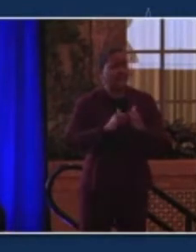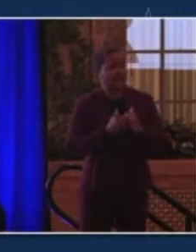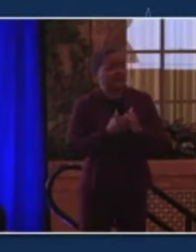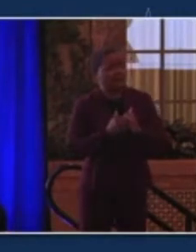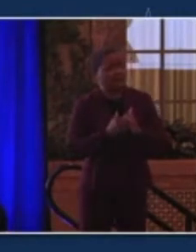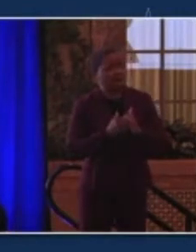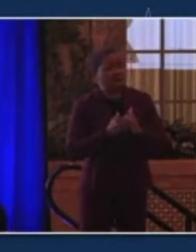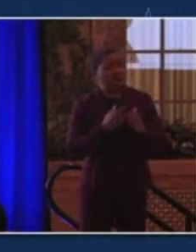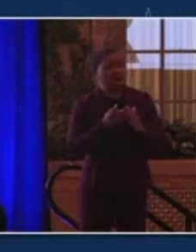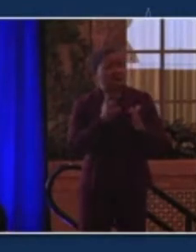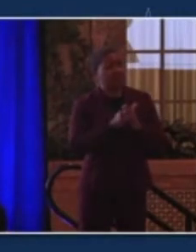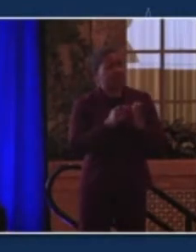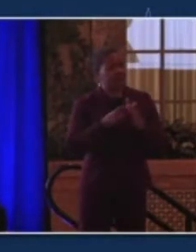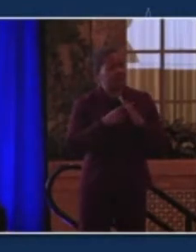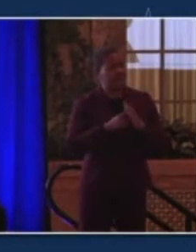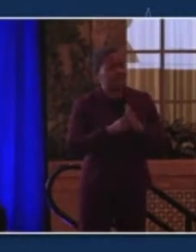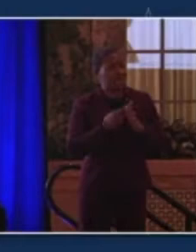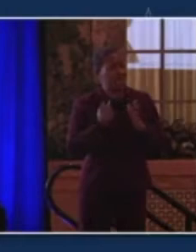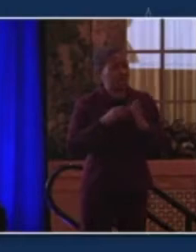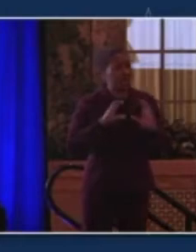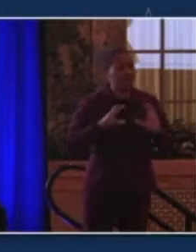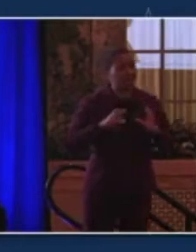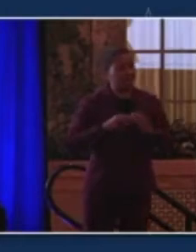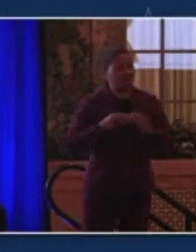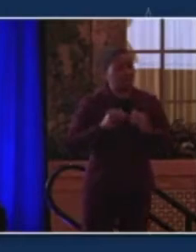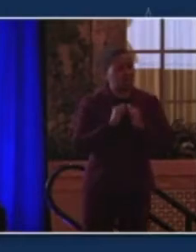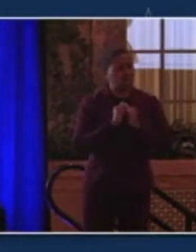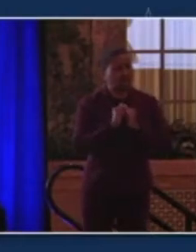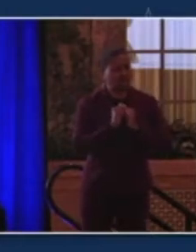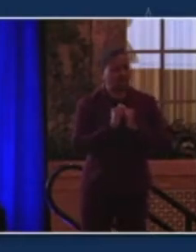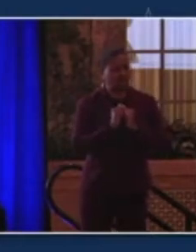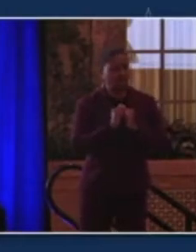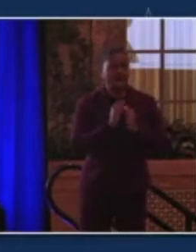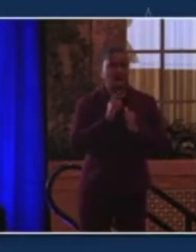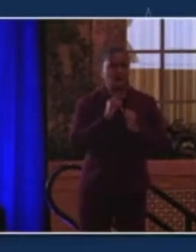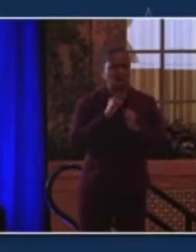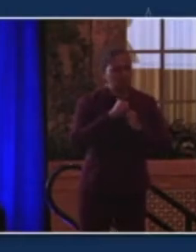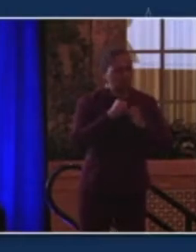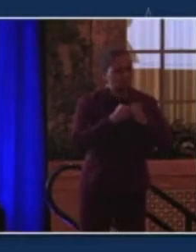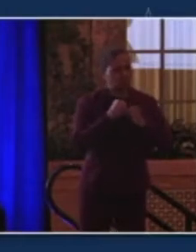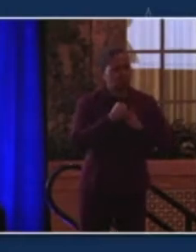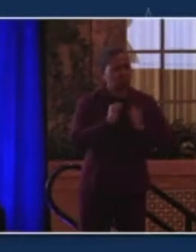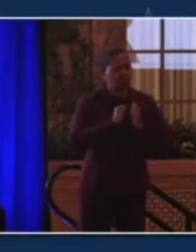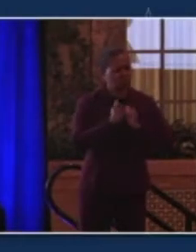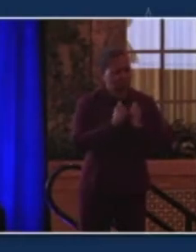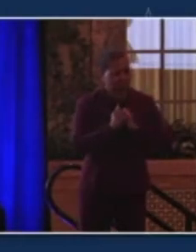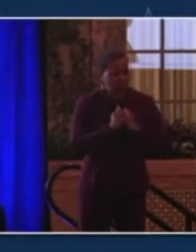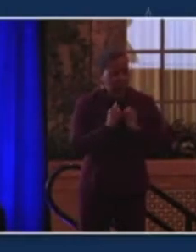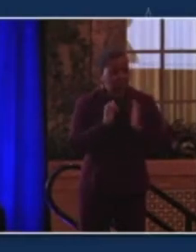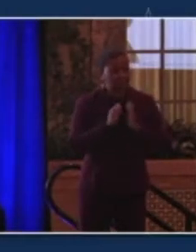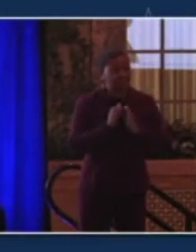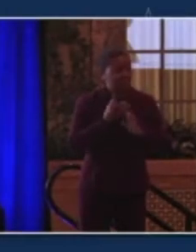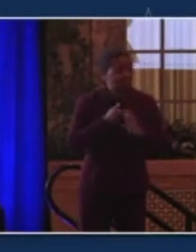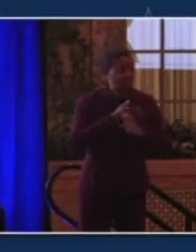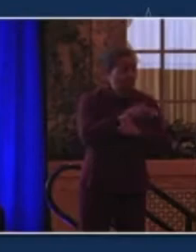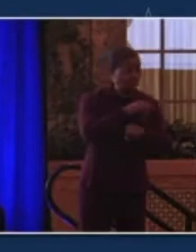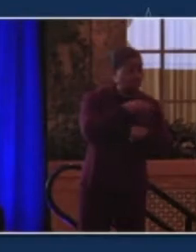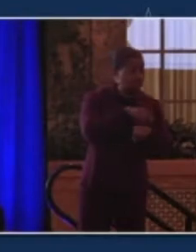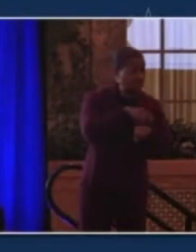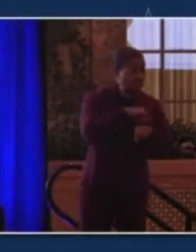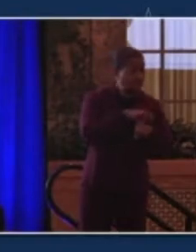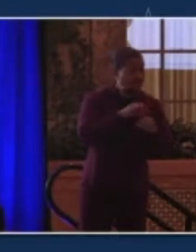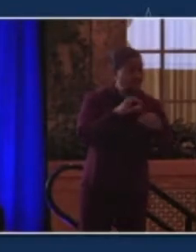that beginning, we put together a real structured campaign. Now, this was before the days